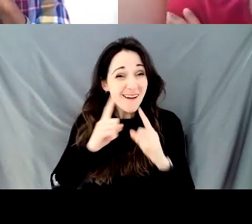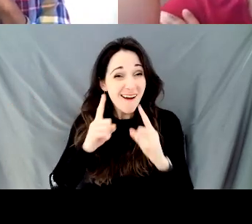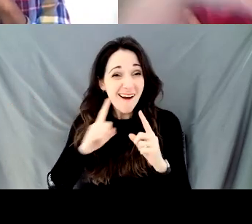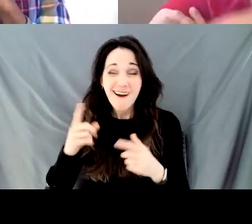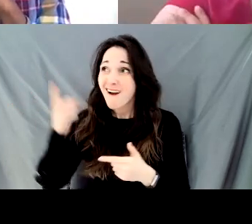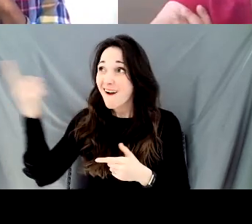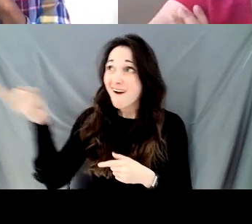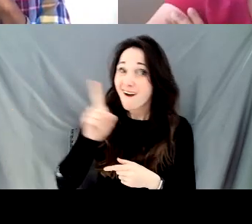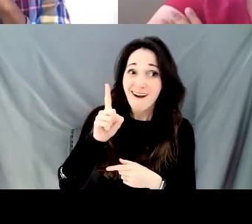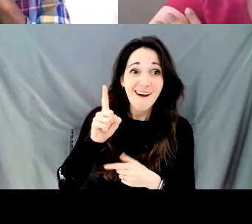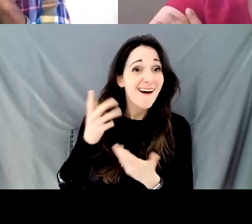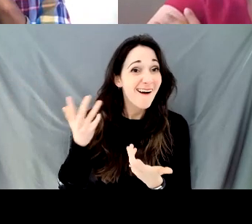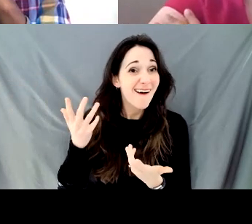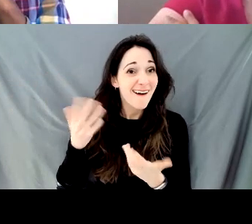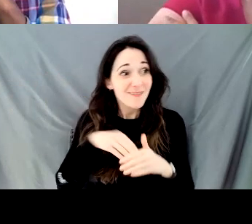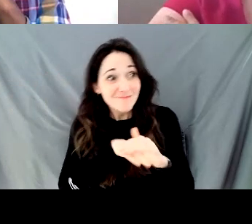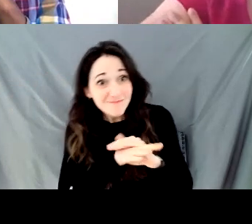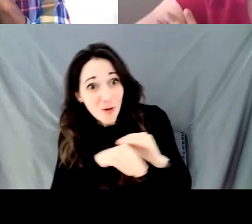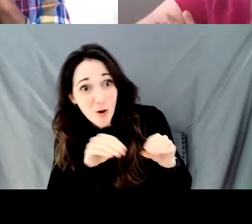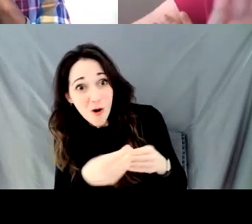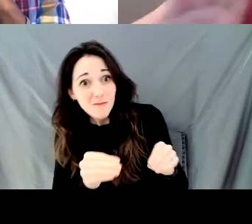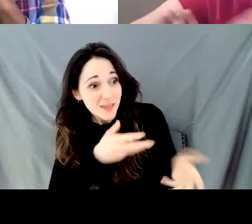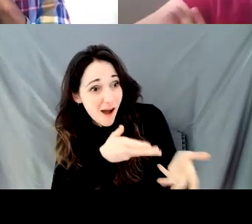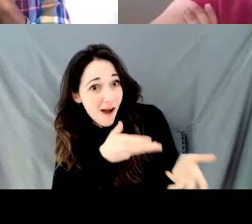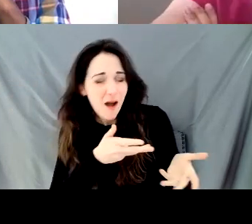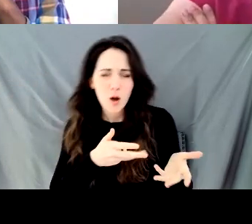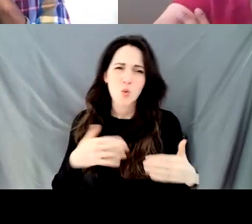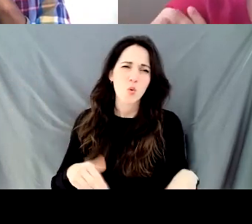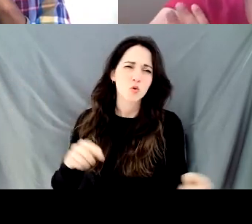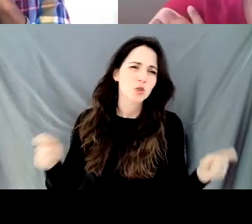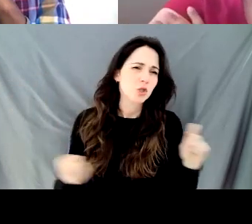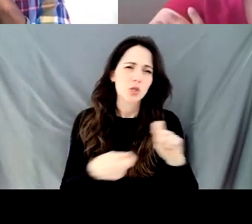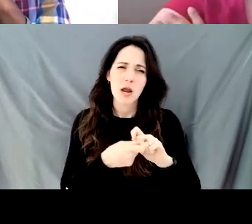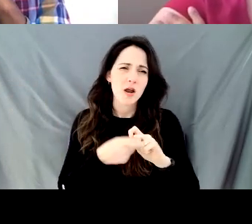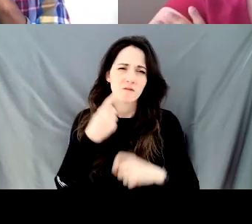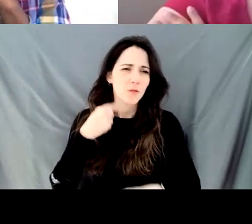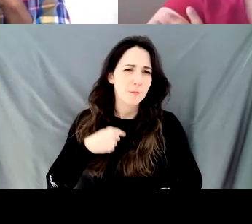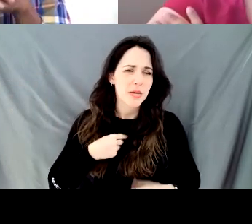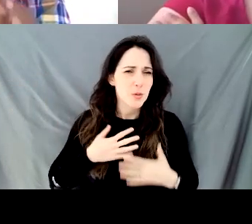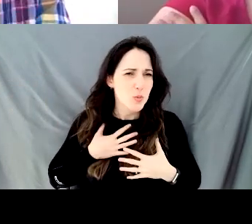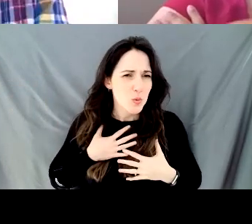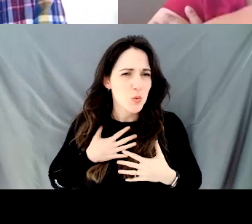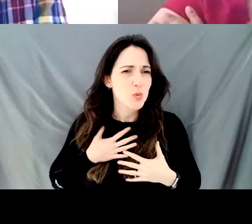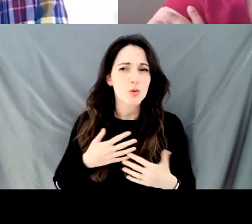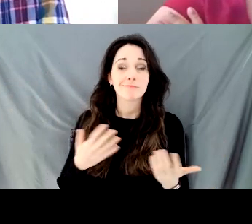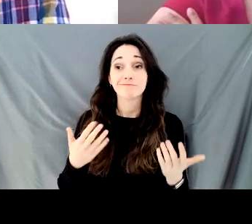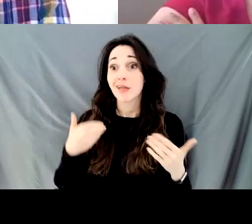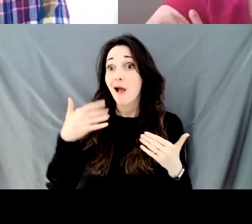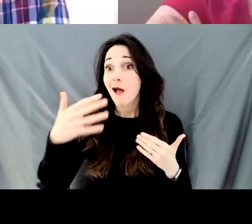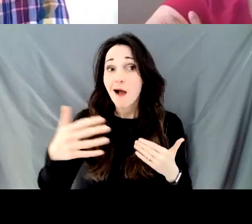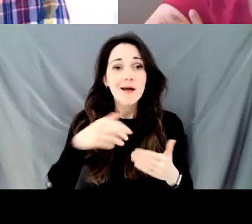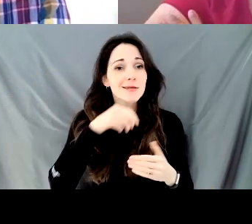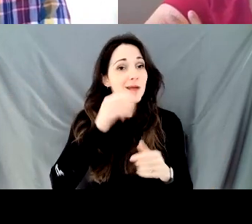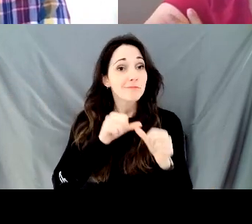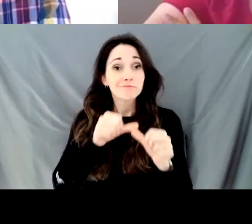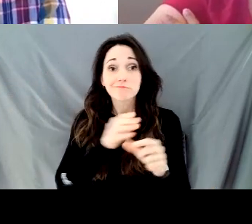wasn't initially trying to get into higher education, I was really heading toward that recreation world. With a